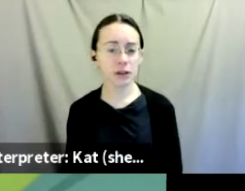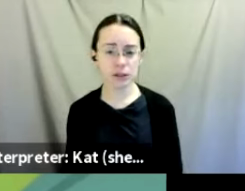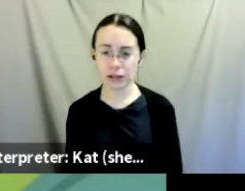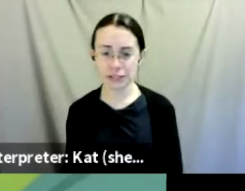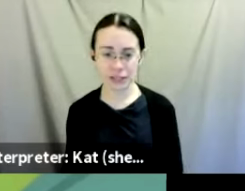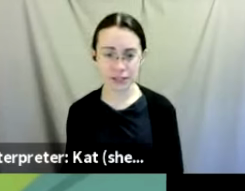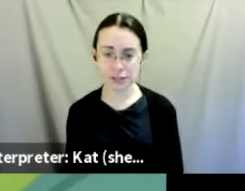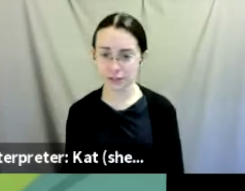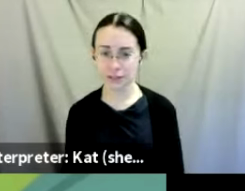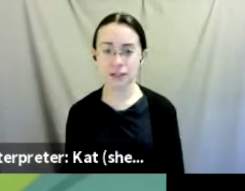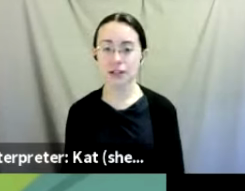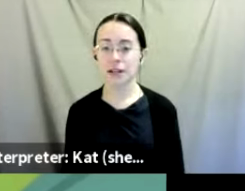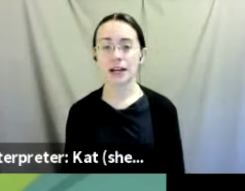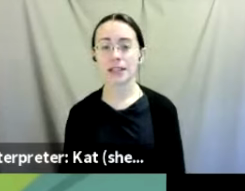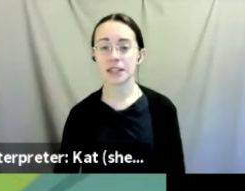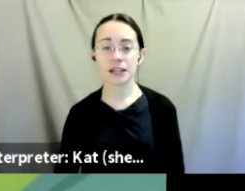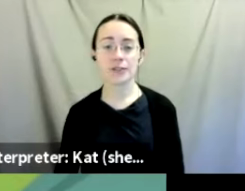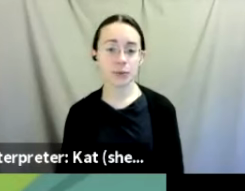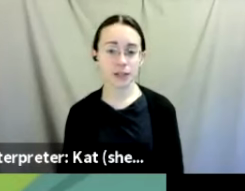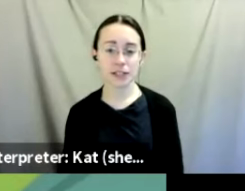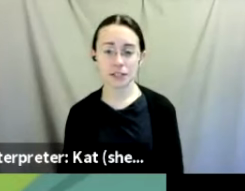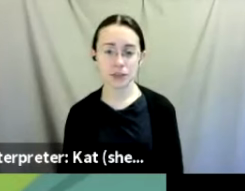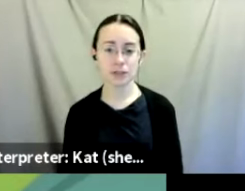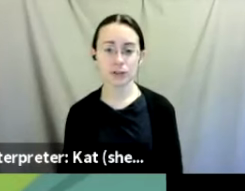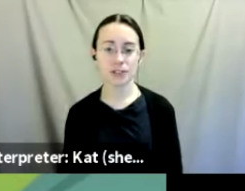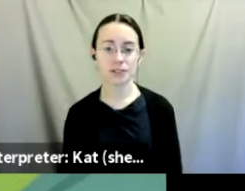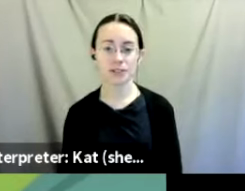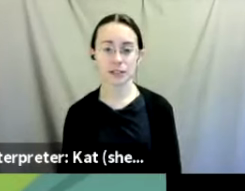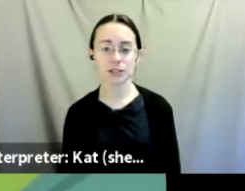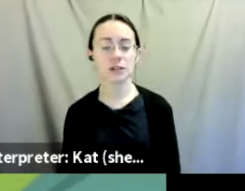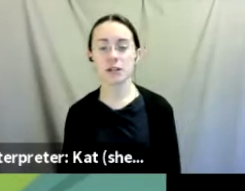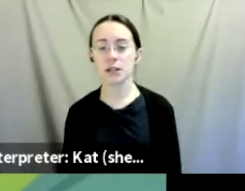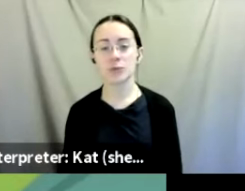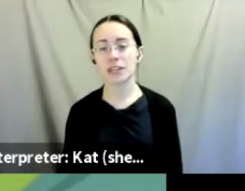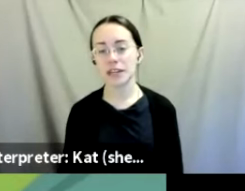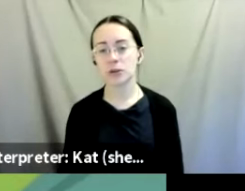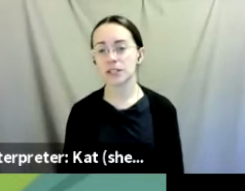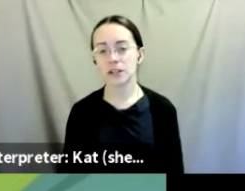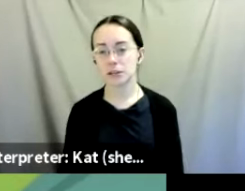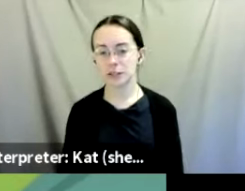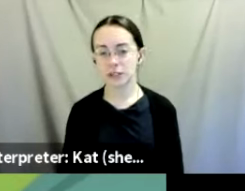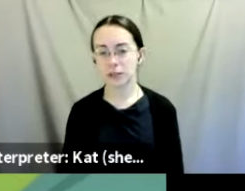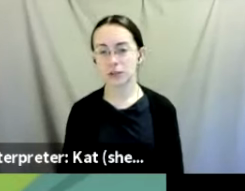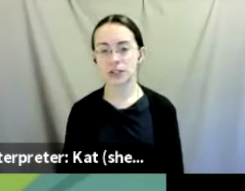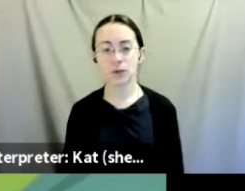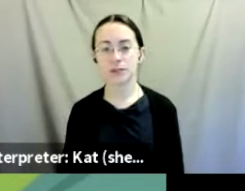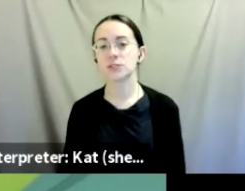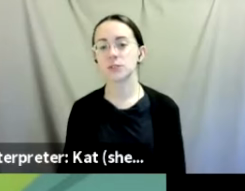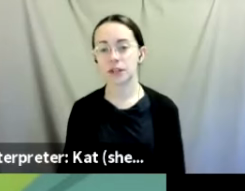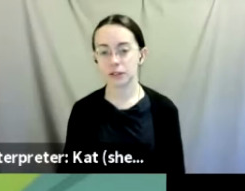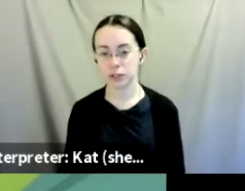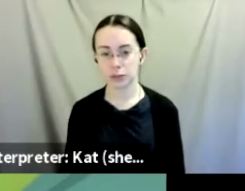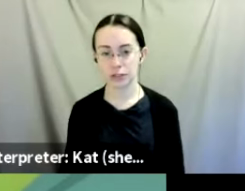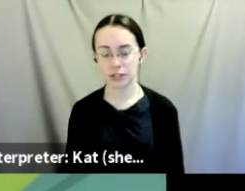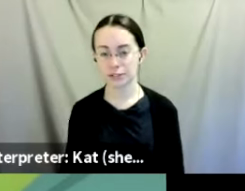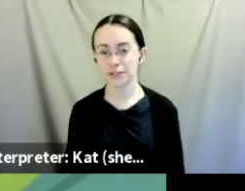people with other identities. I think that everyone needs to be involved in this discussion, and we can't only talk about the deaf community while